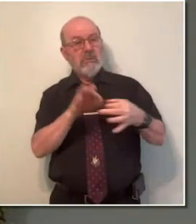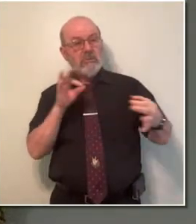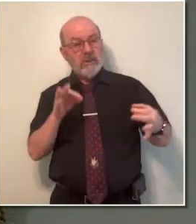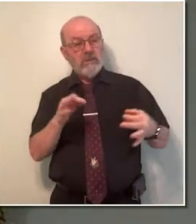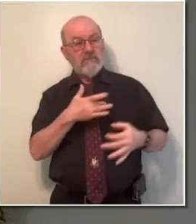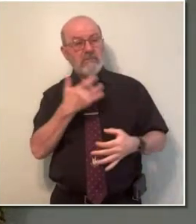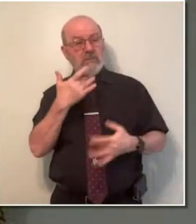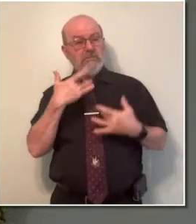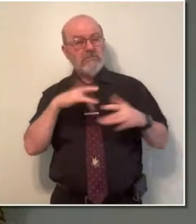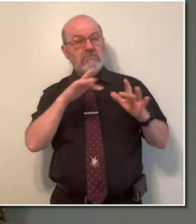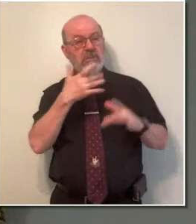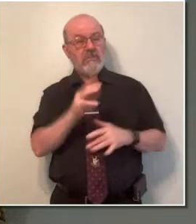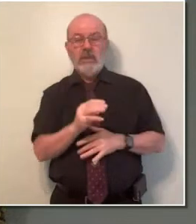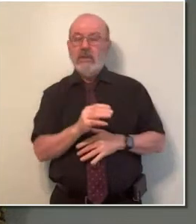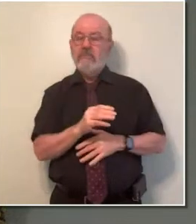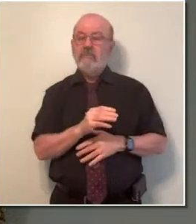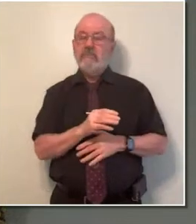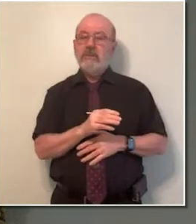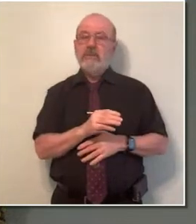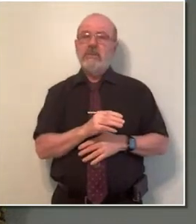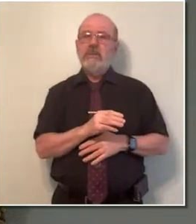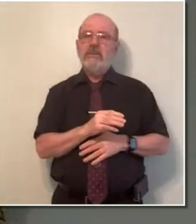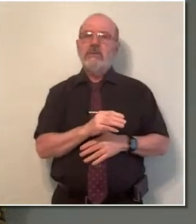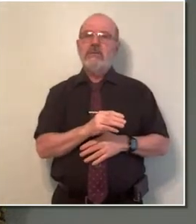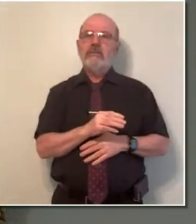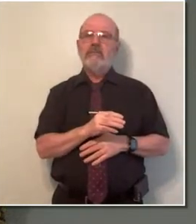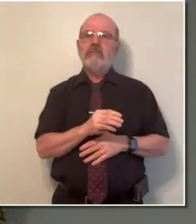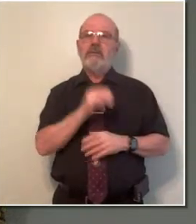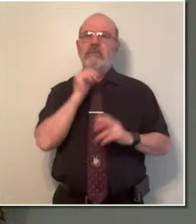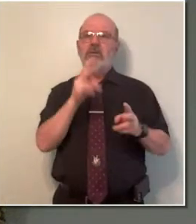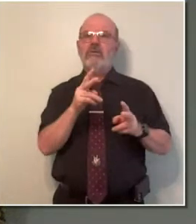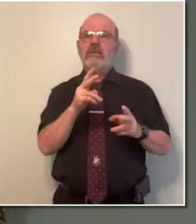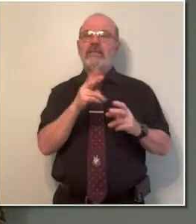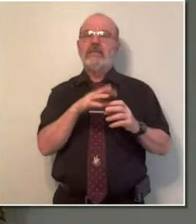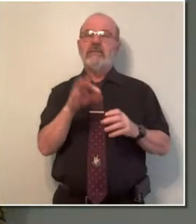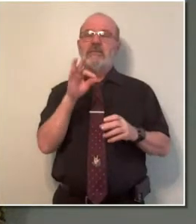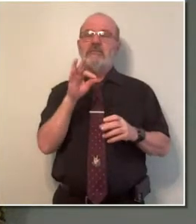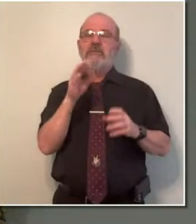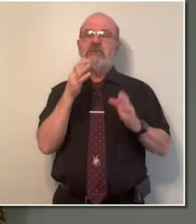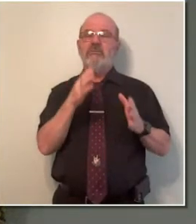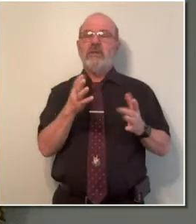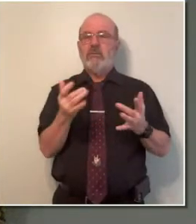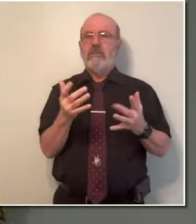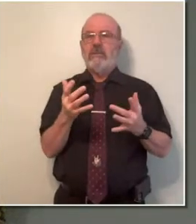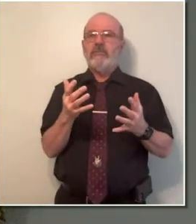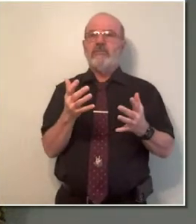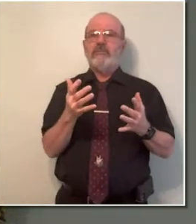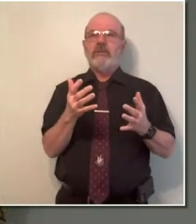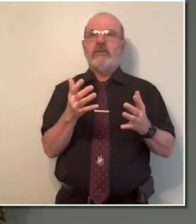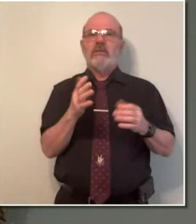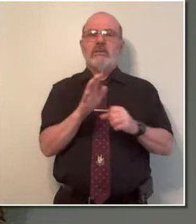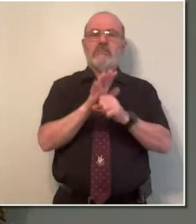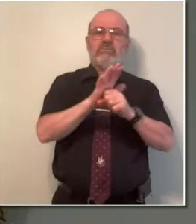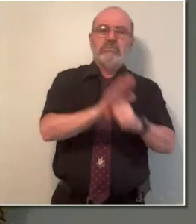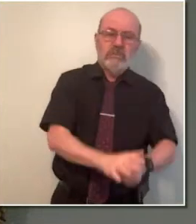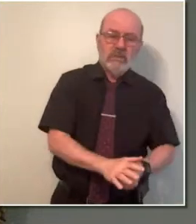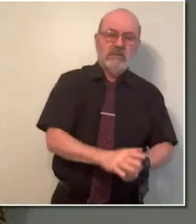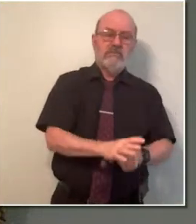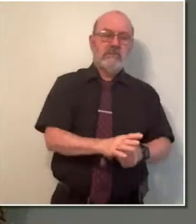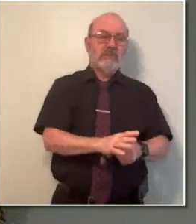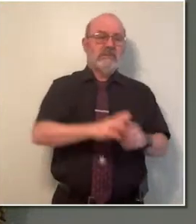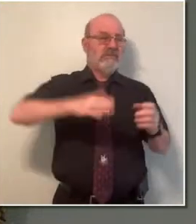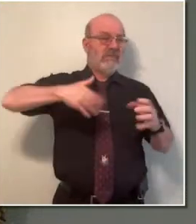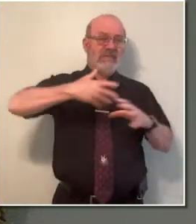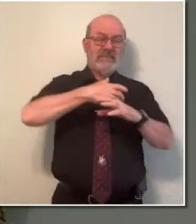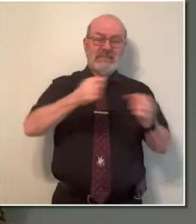for them." And I'm not looking at it in a spiritual perspective. Wait a minute. They're oppressed because they don't know the Lord. They